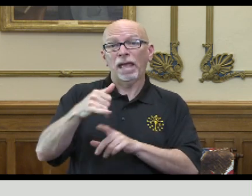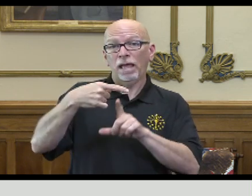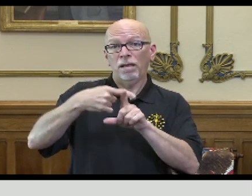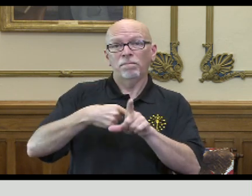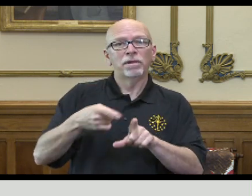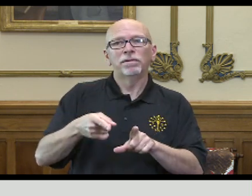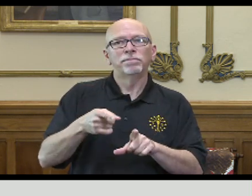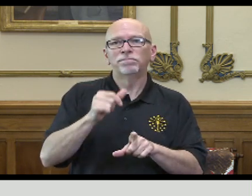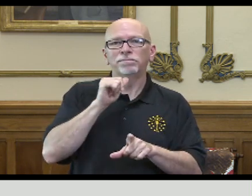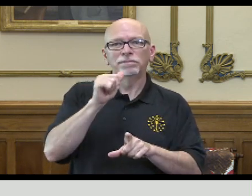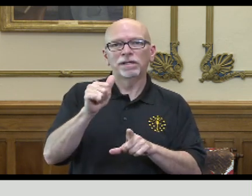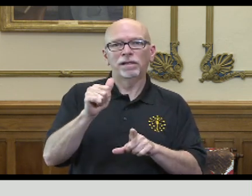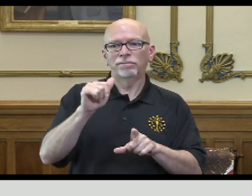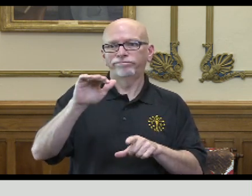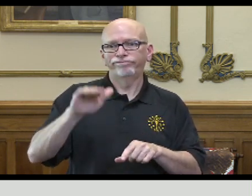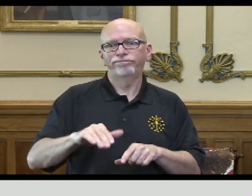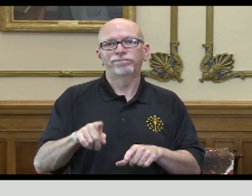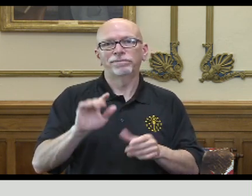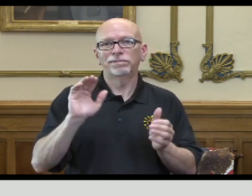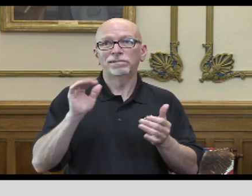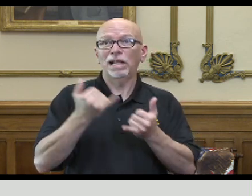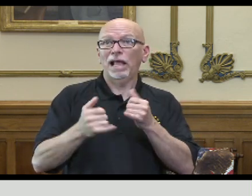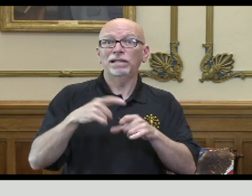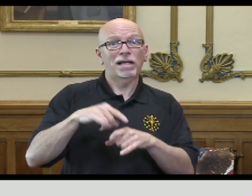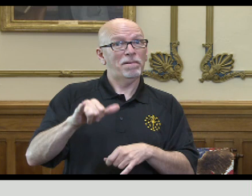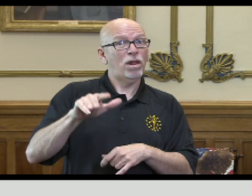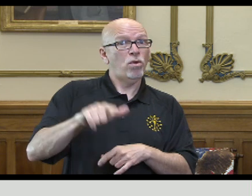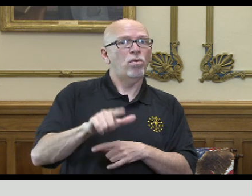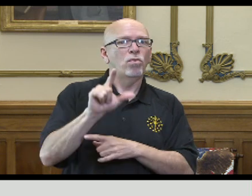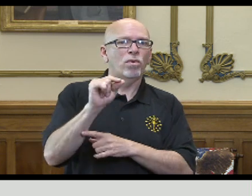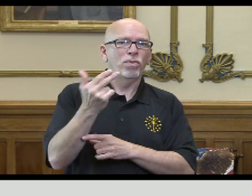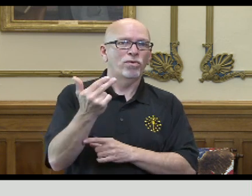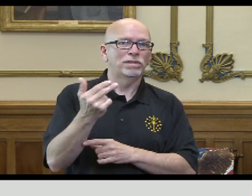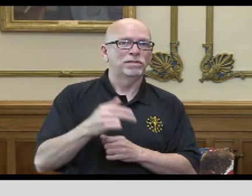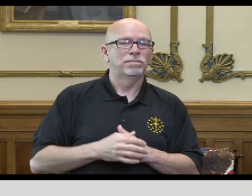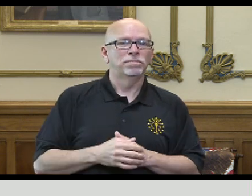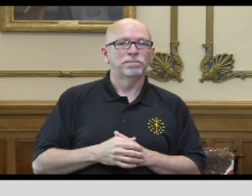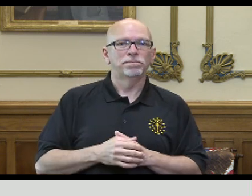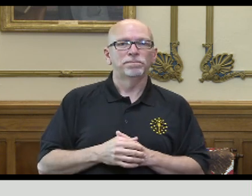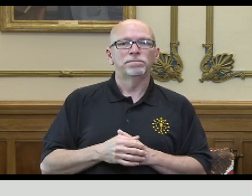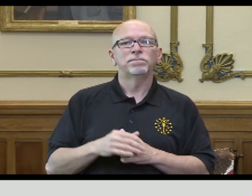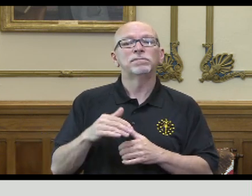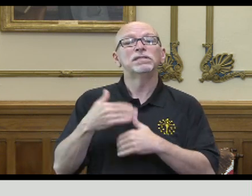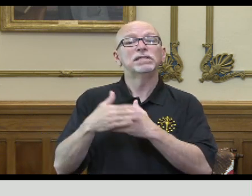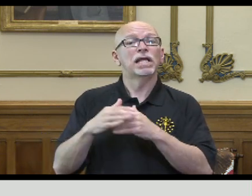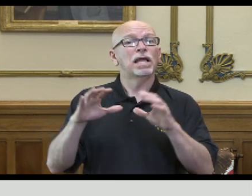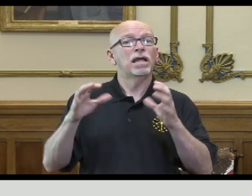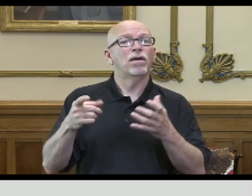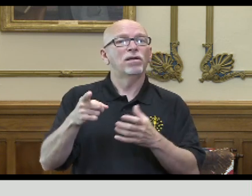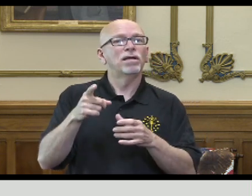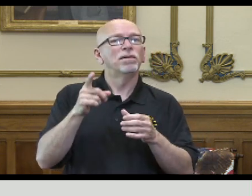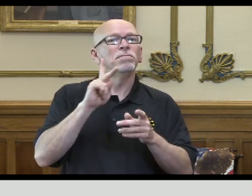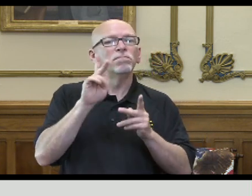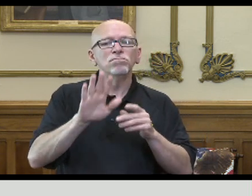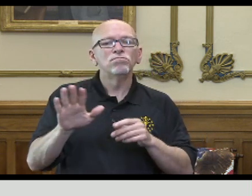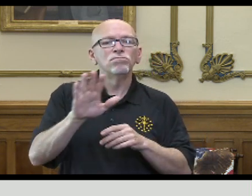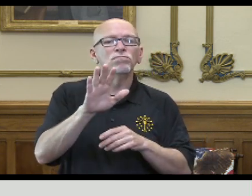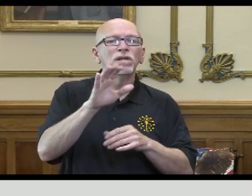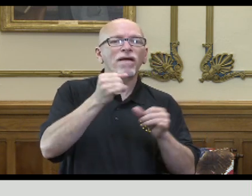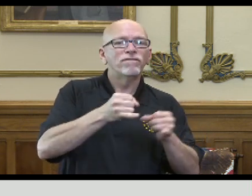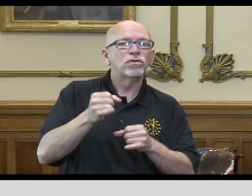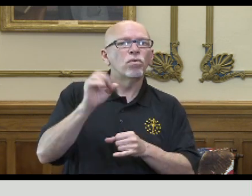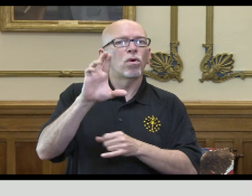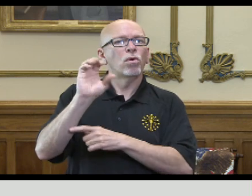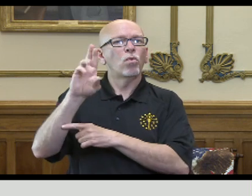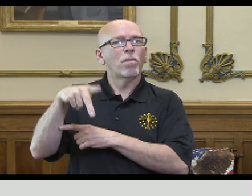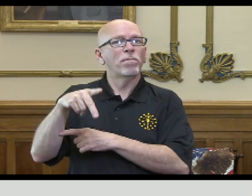not been at this level since 2013. Our next category, individual and corporate income taxes,